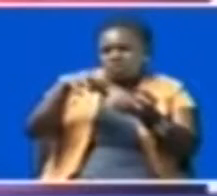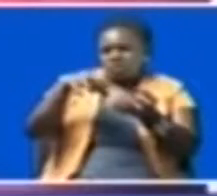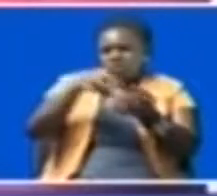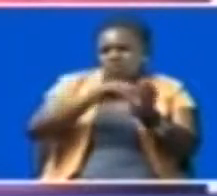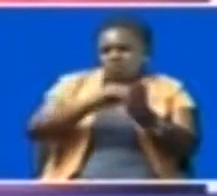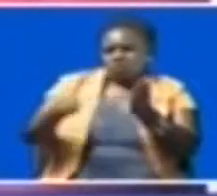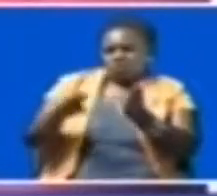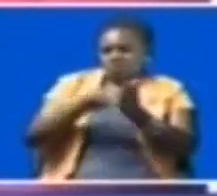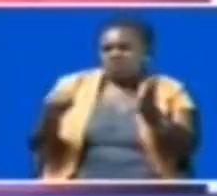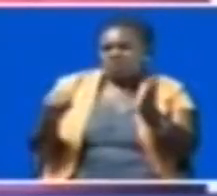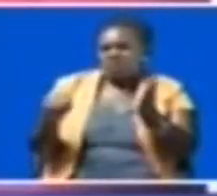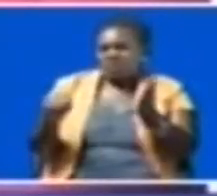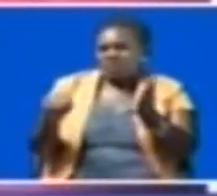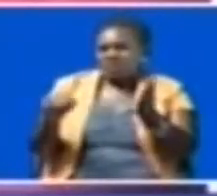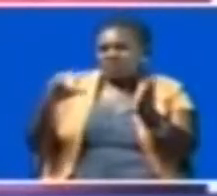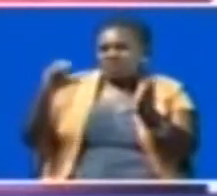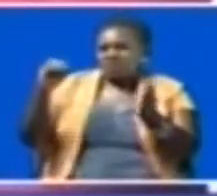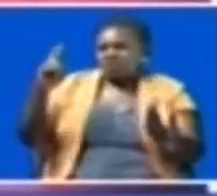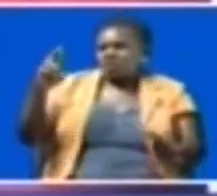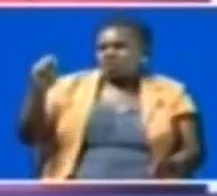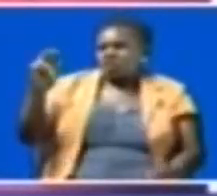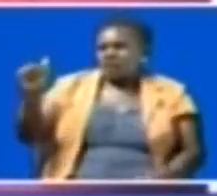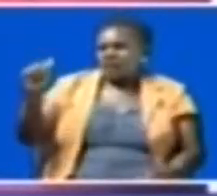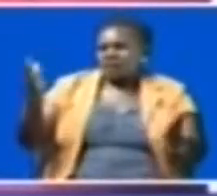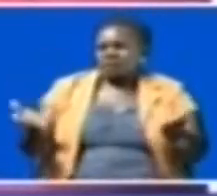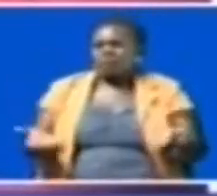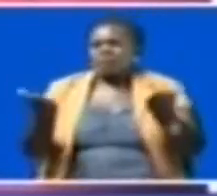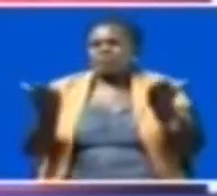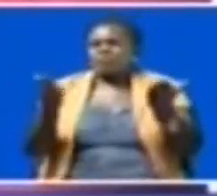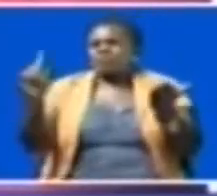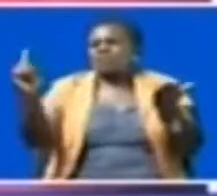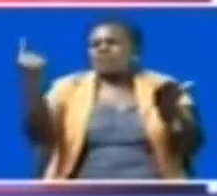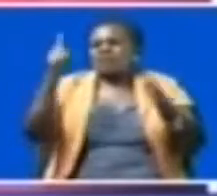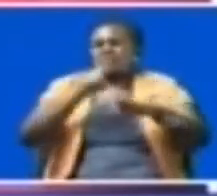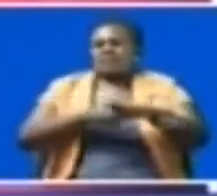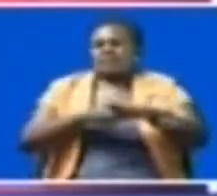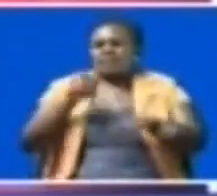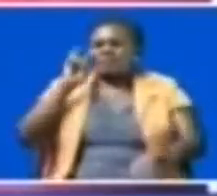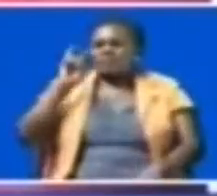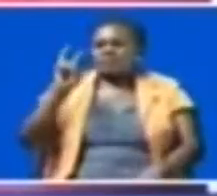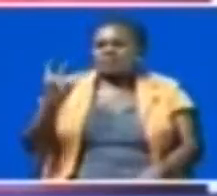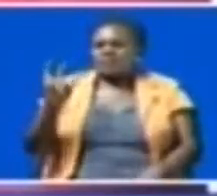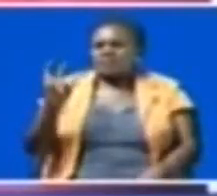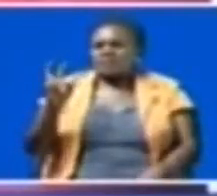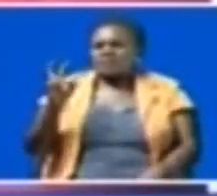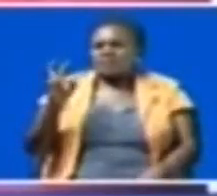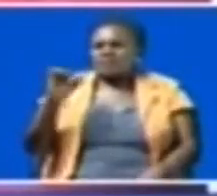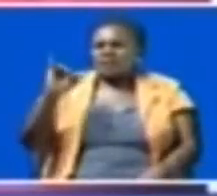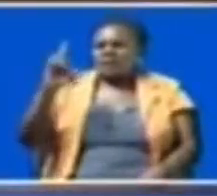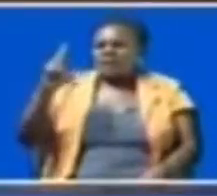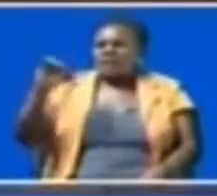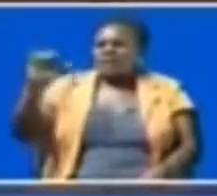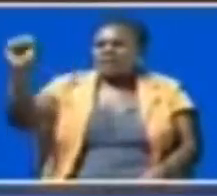because of that, cornea's nutrition has improved, and this is the first time we can see the structure of the iris, the